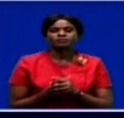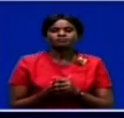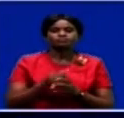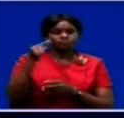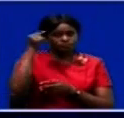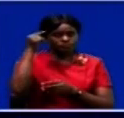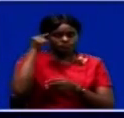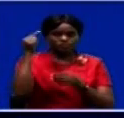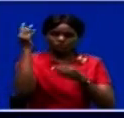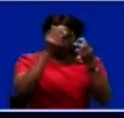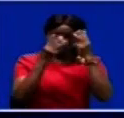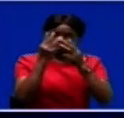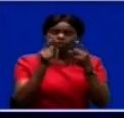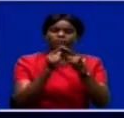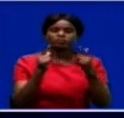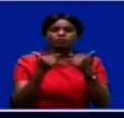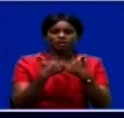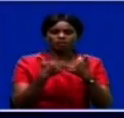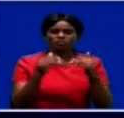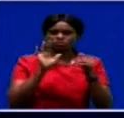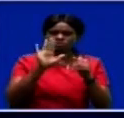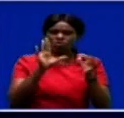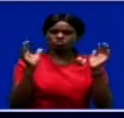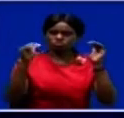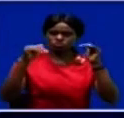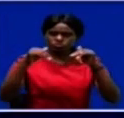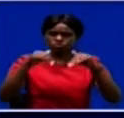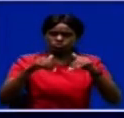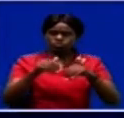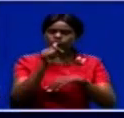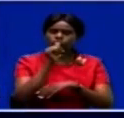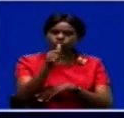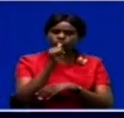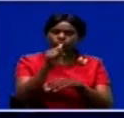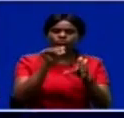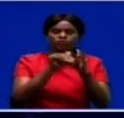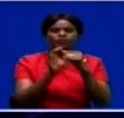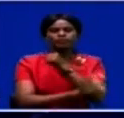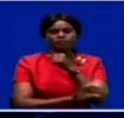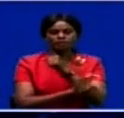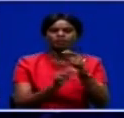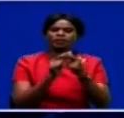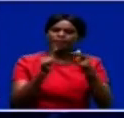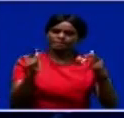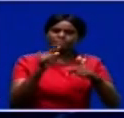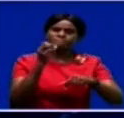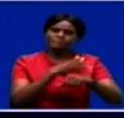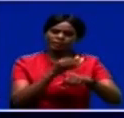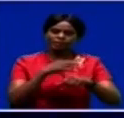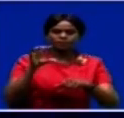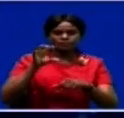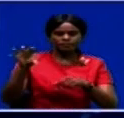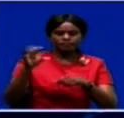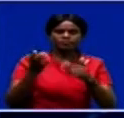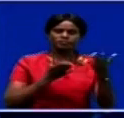Now, government is concerned with the falling standards of journalism in the country, despite huge investments in the sector. Information